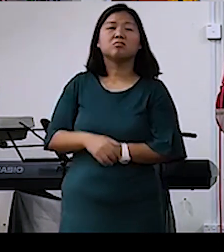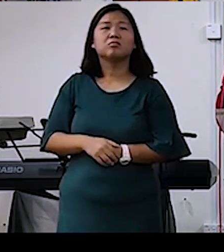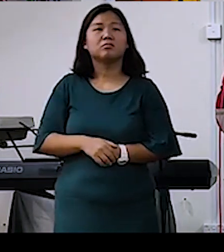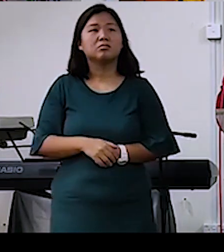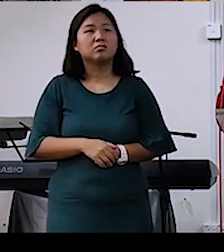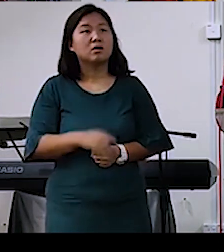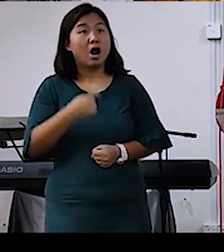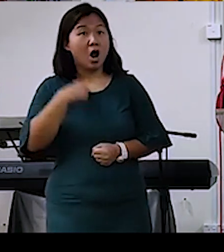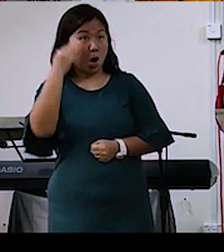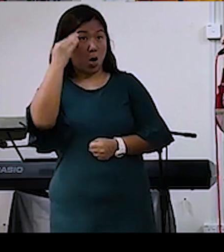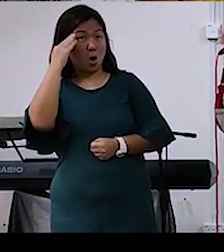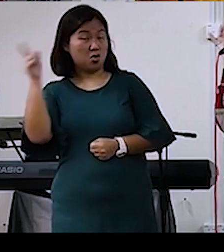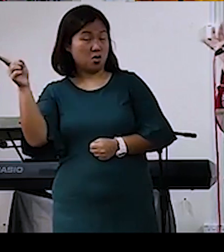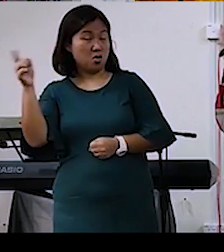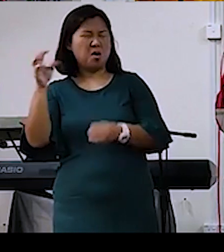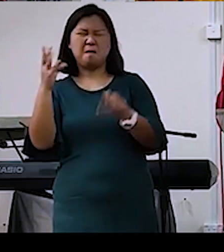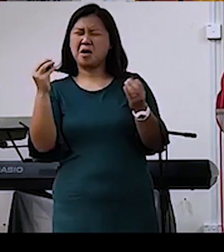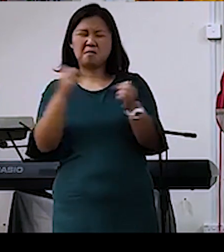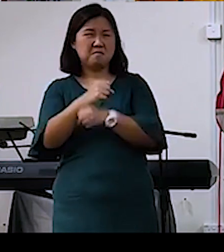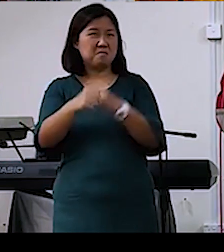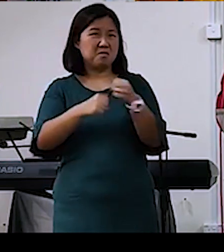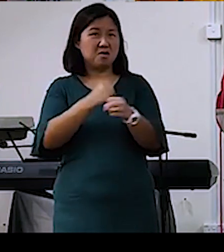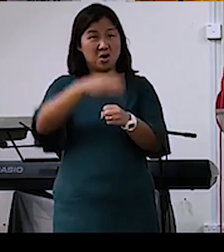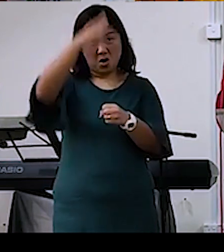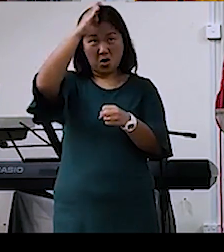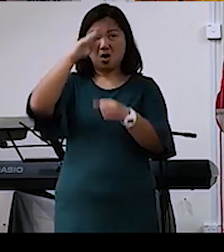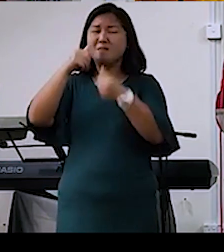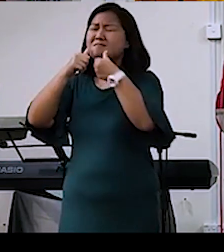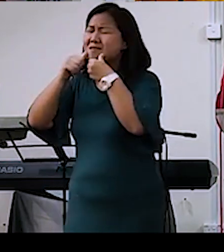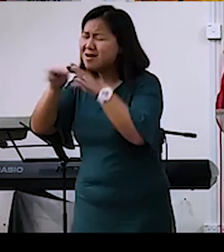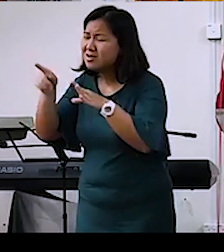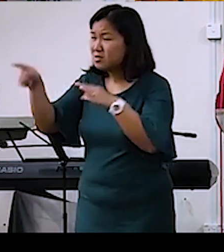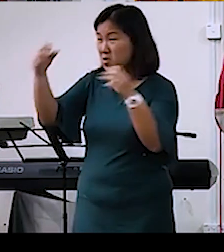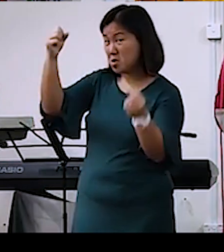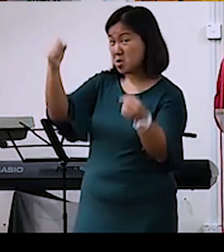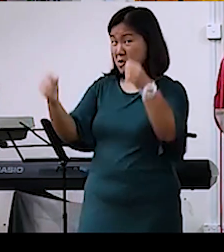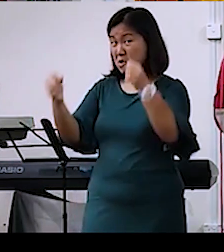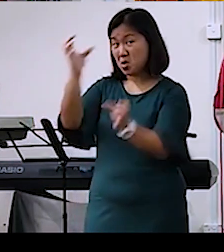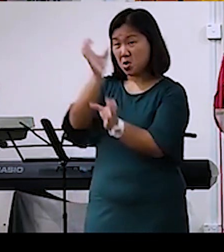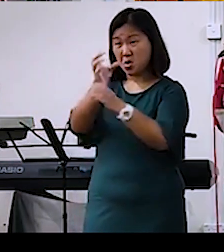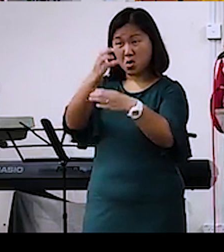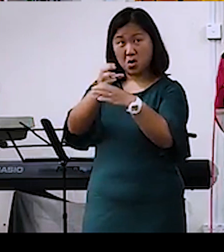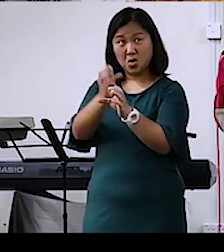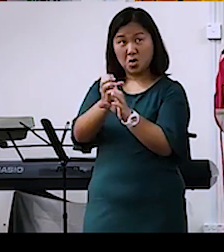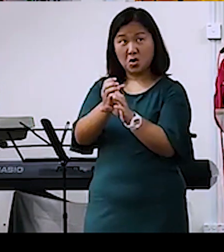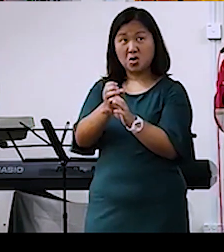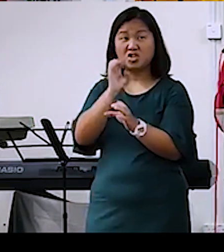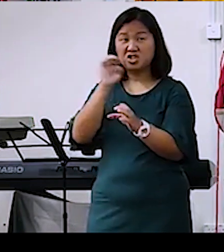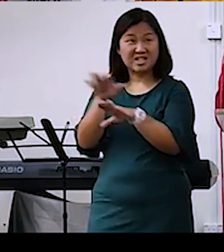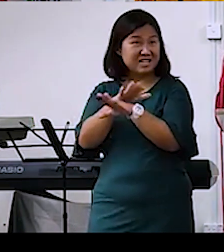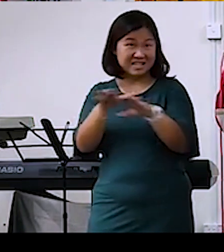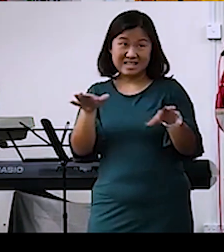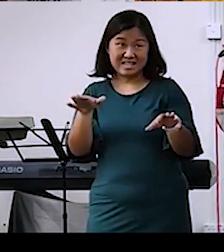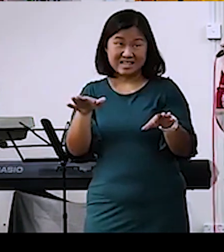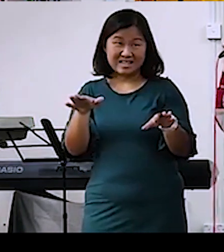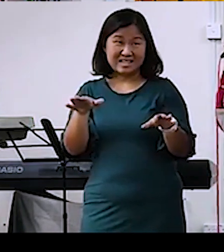God. I've known her and her, God has blessed her with a car. A car was not bought, she didn't buy a car. Somebody, God